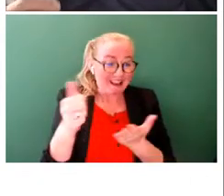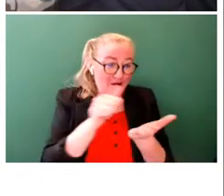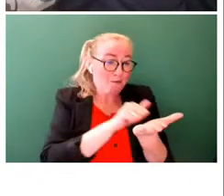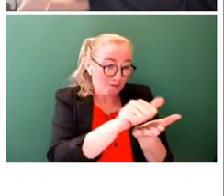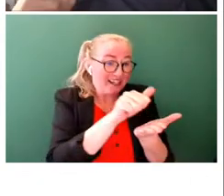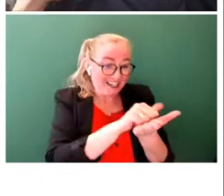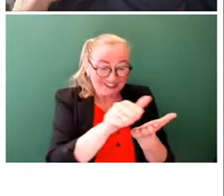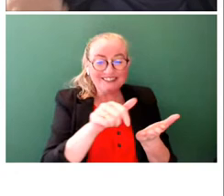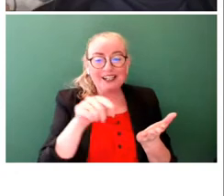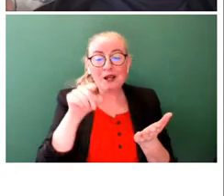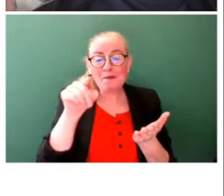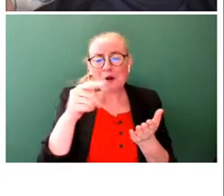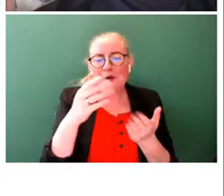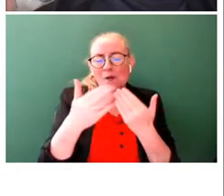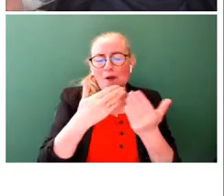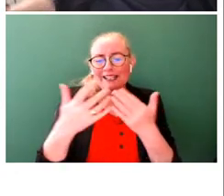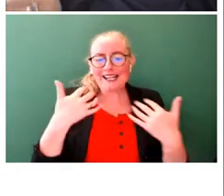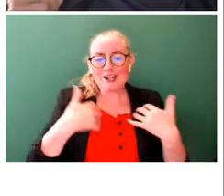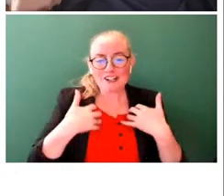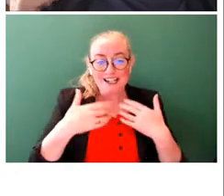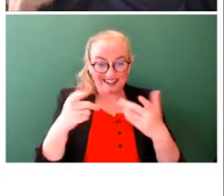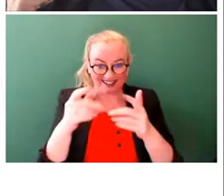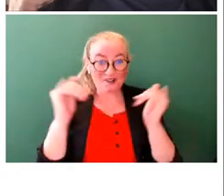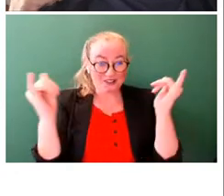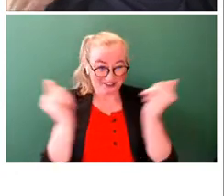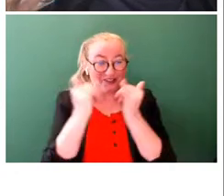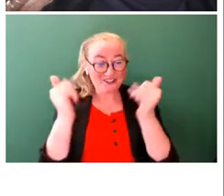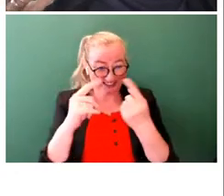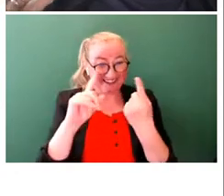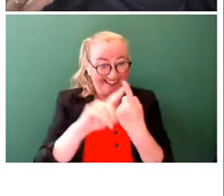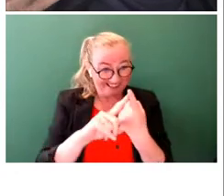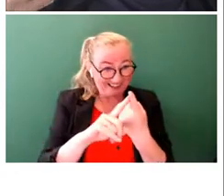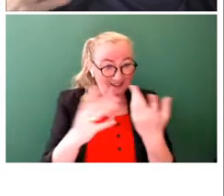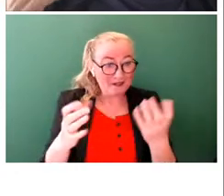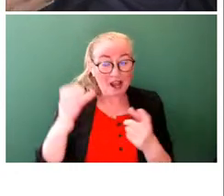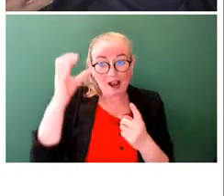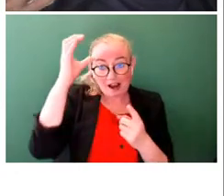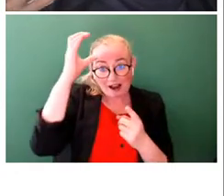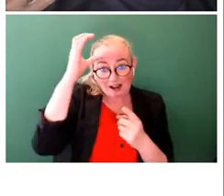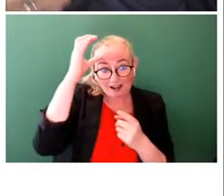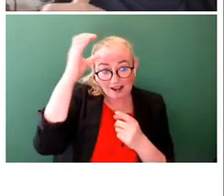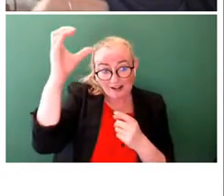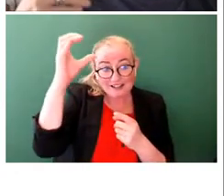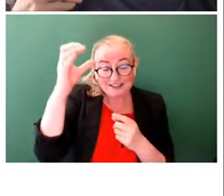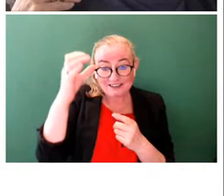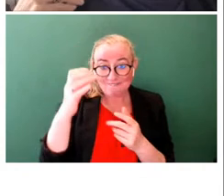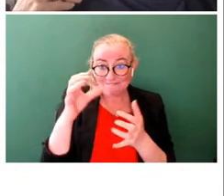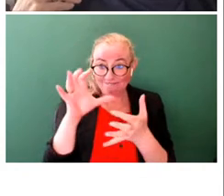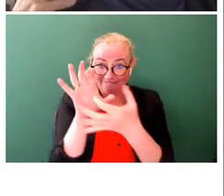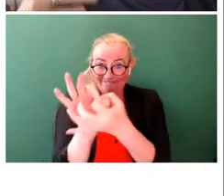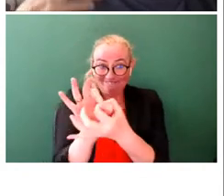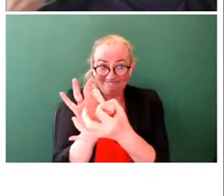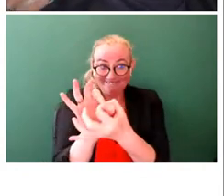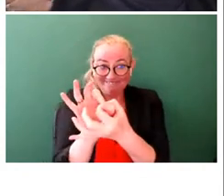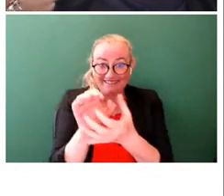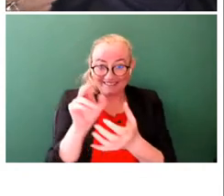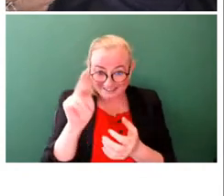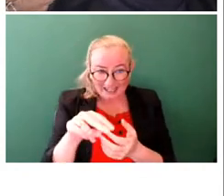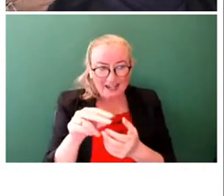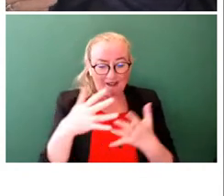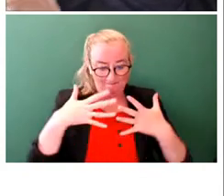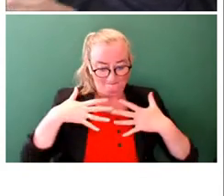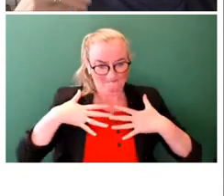really interesting is it's social, it's cognitively engaging, it's